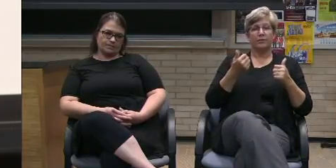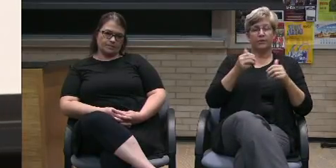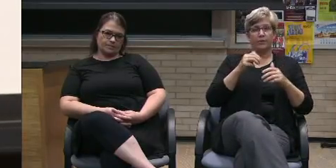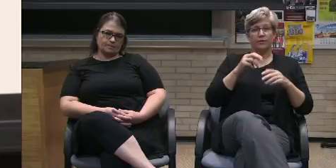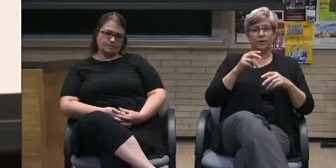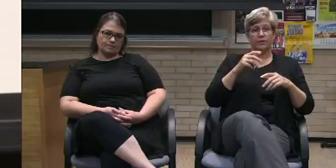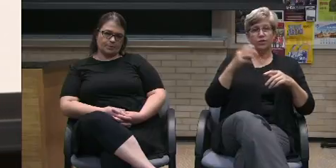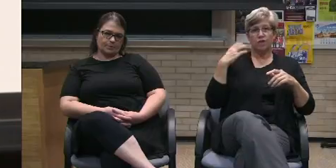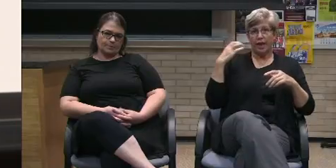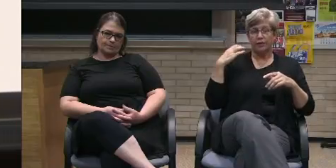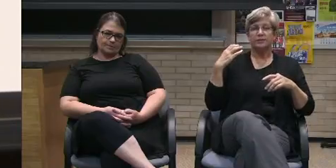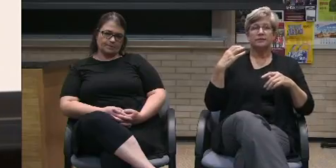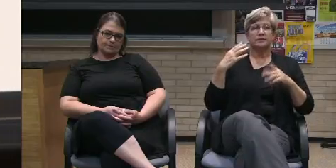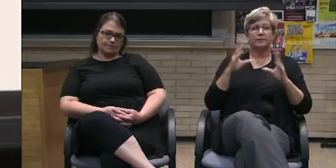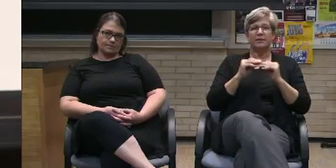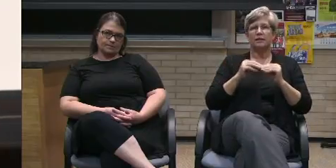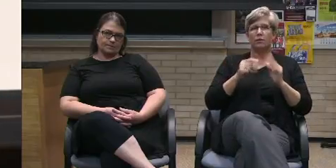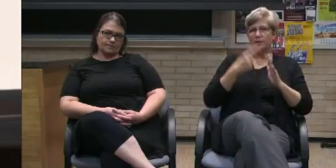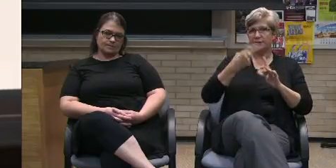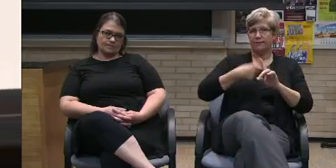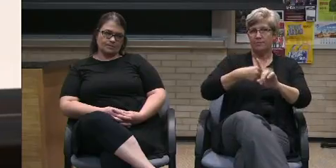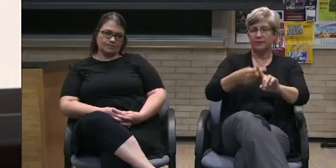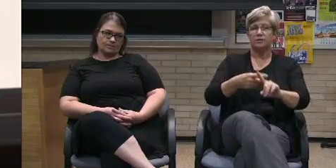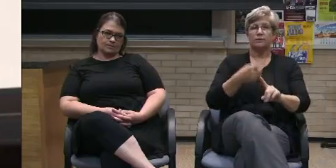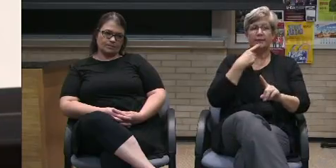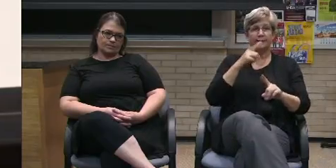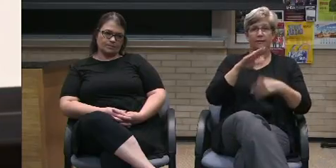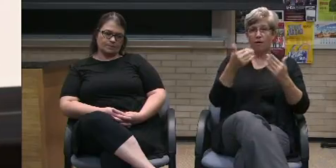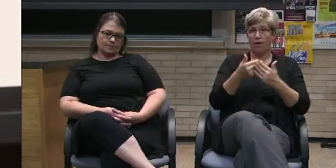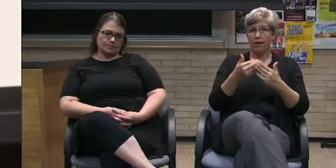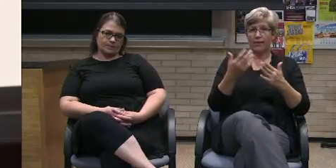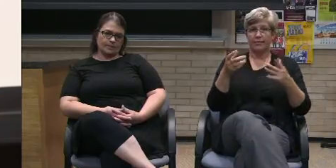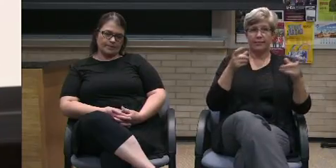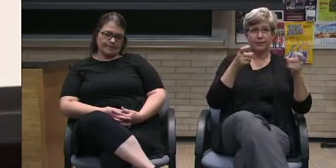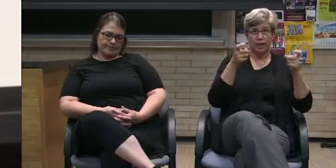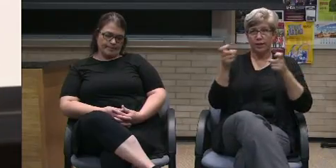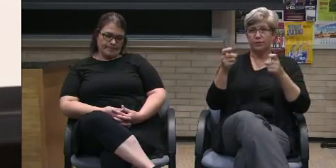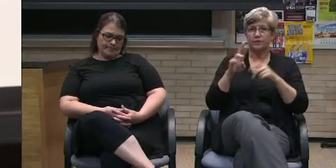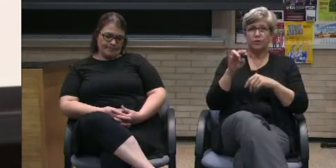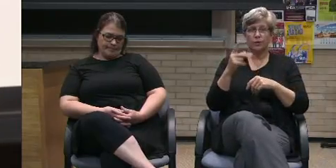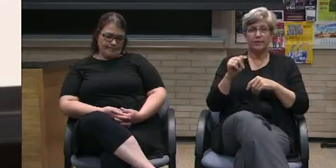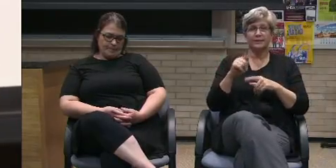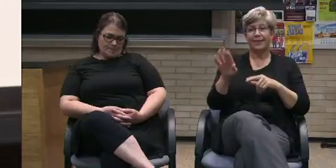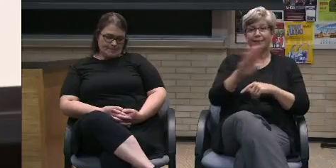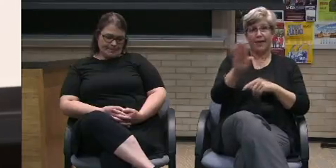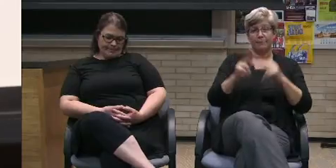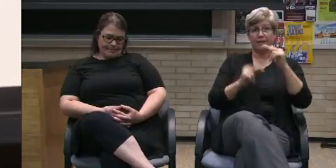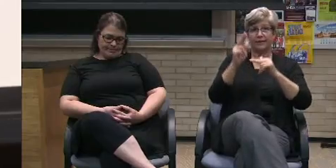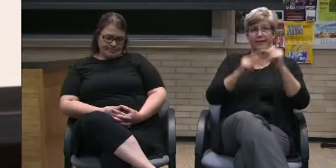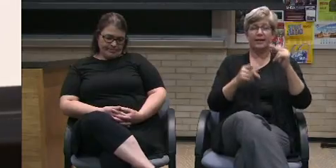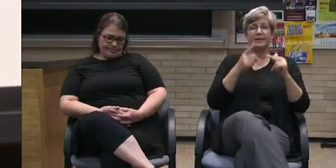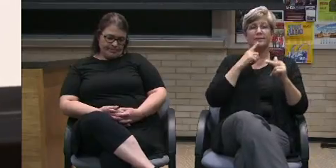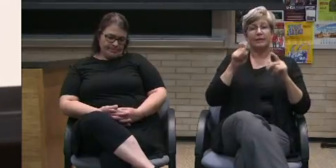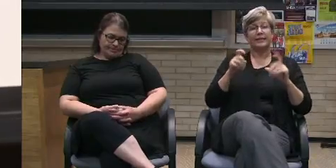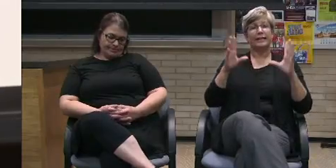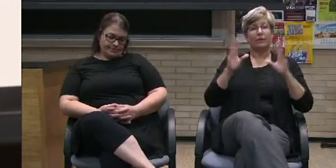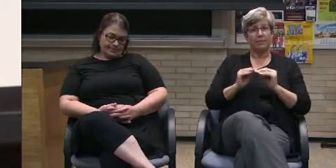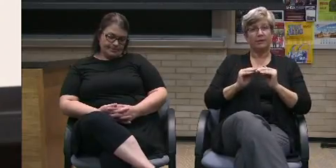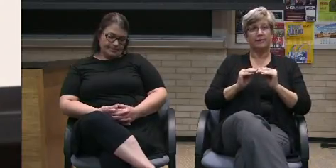directors meeting was once a month. So I said to the chairs and directors of the units in Metro Center, let's have a chairs and directors meeting for the